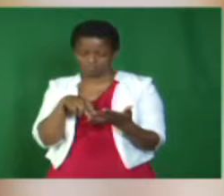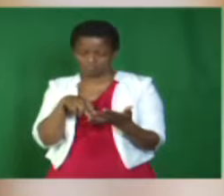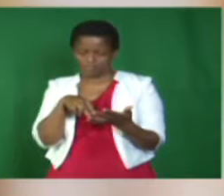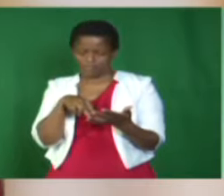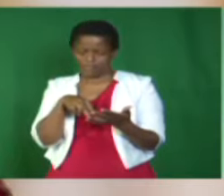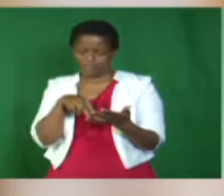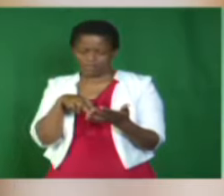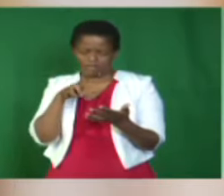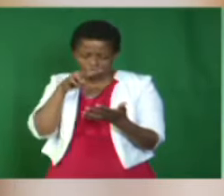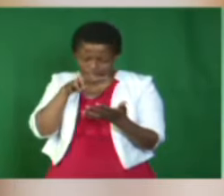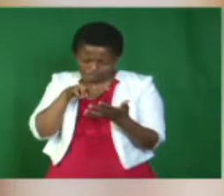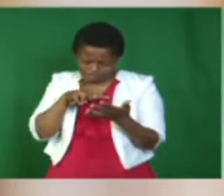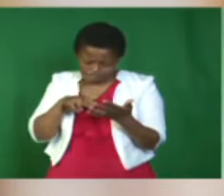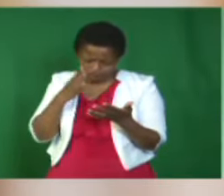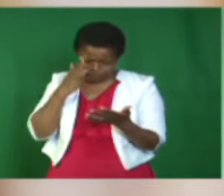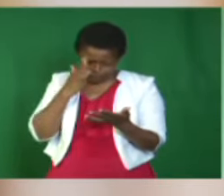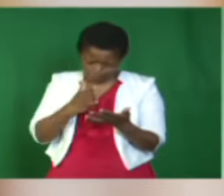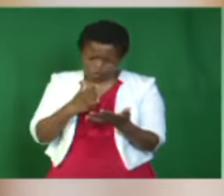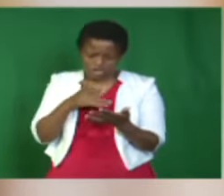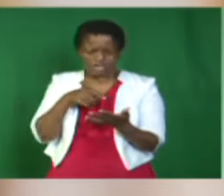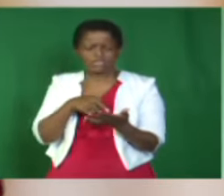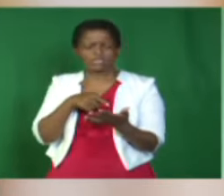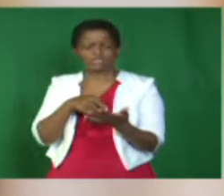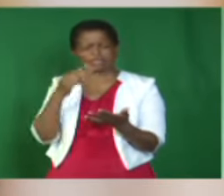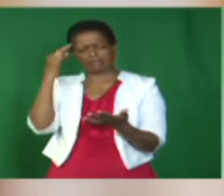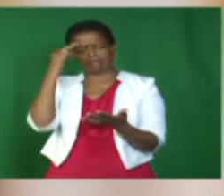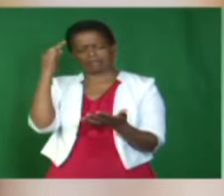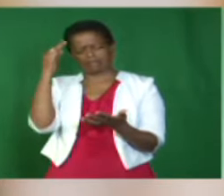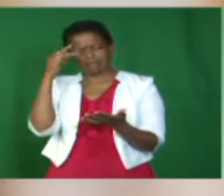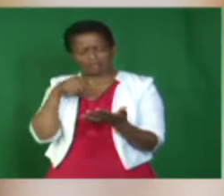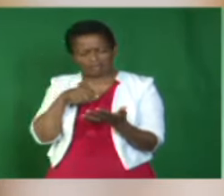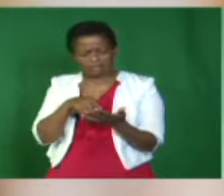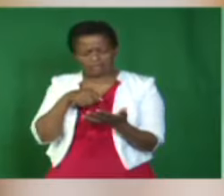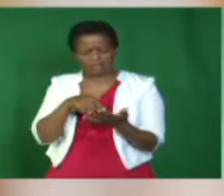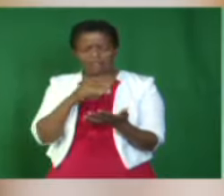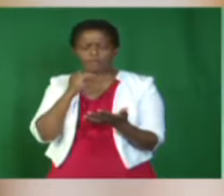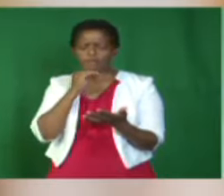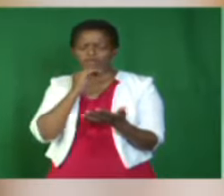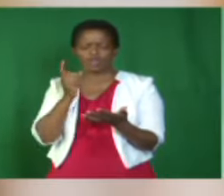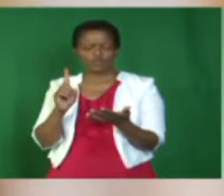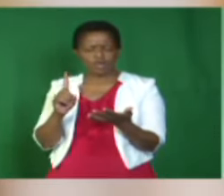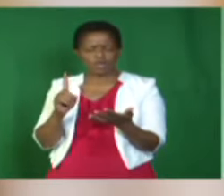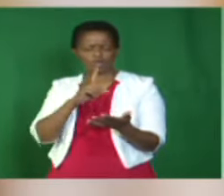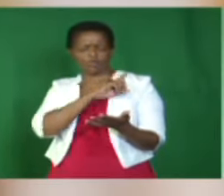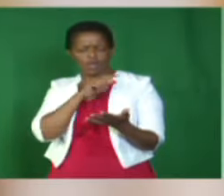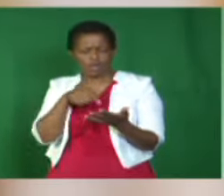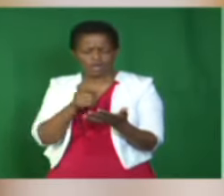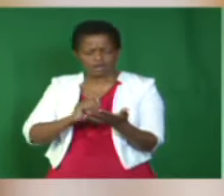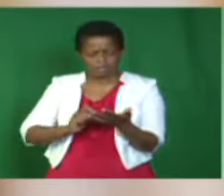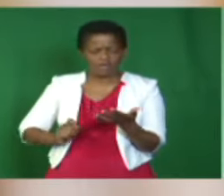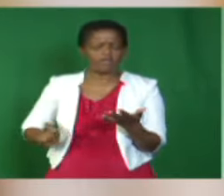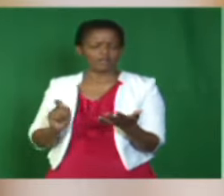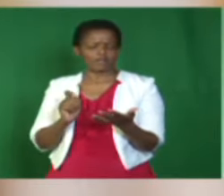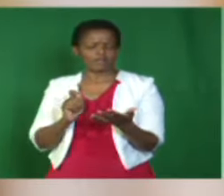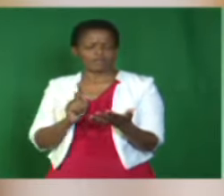pay close attention to your text, trying to understand the intentions and the purposes of the writer, and you